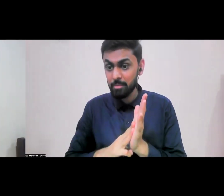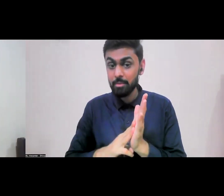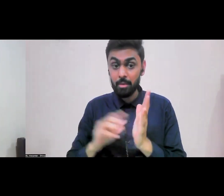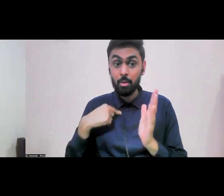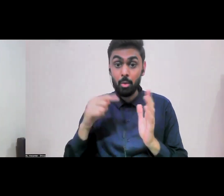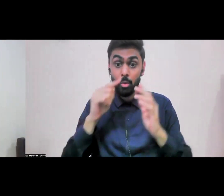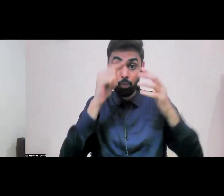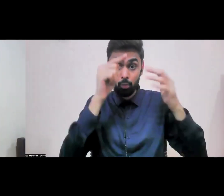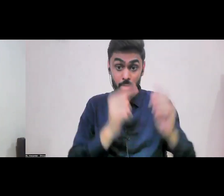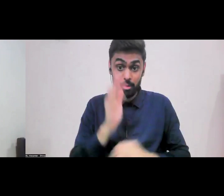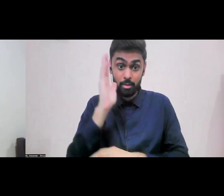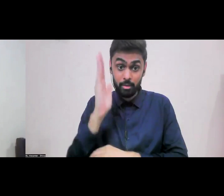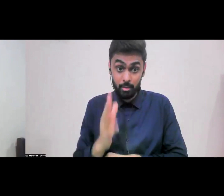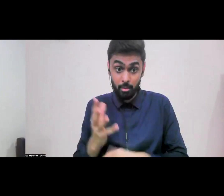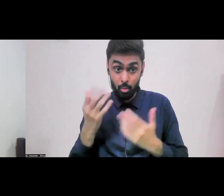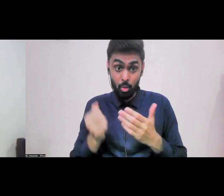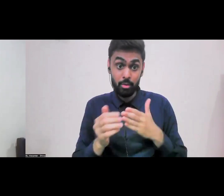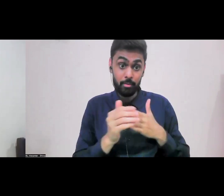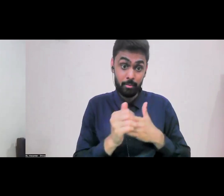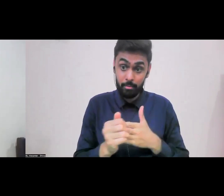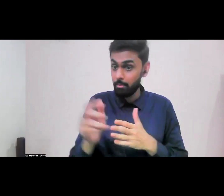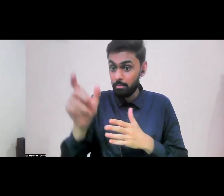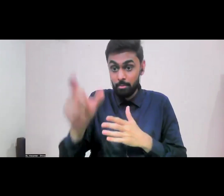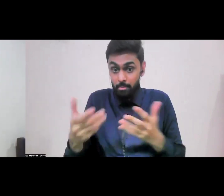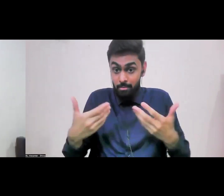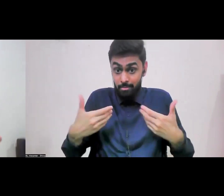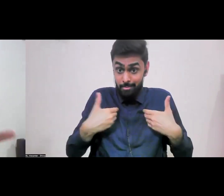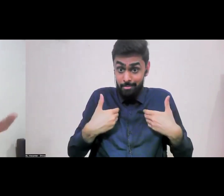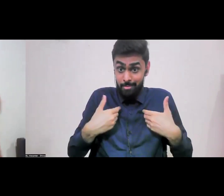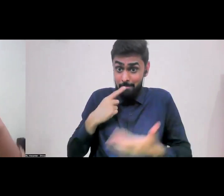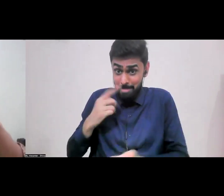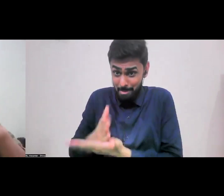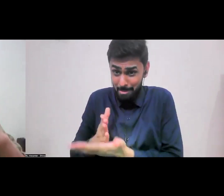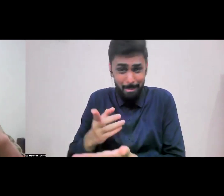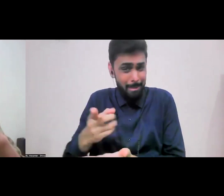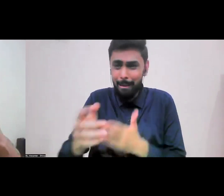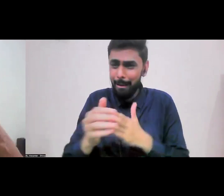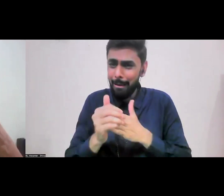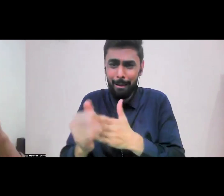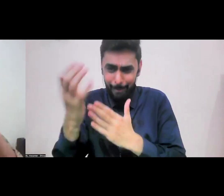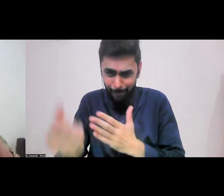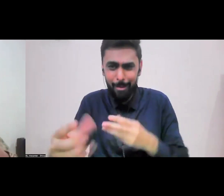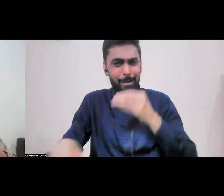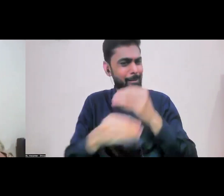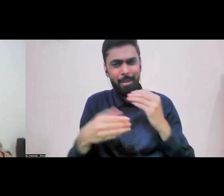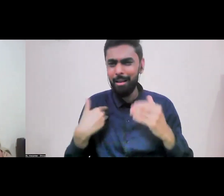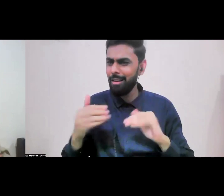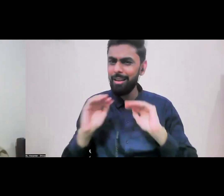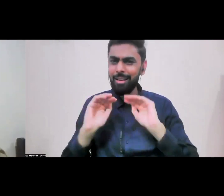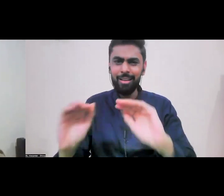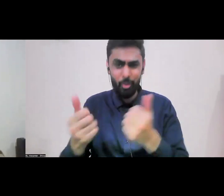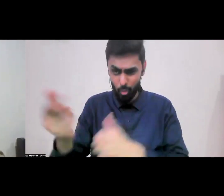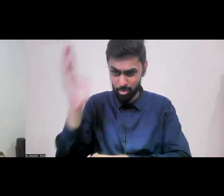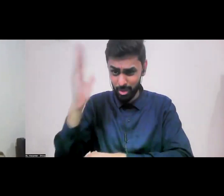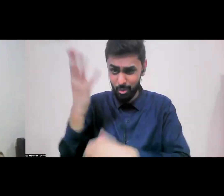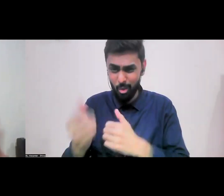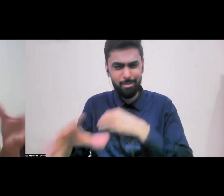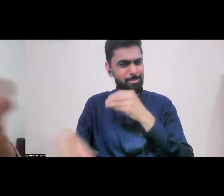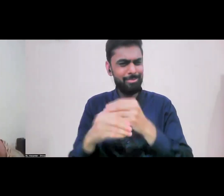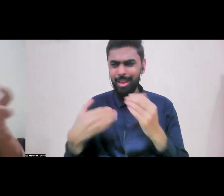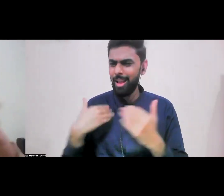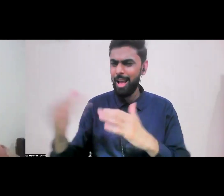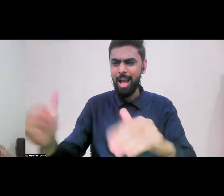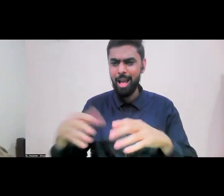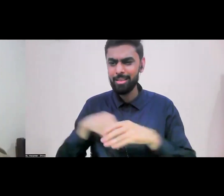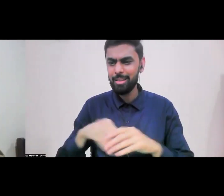you wanting to lead? You don't need our permission to lead anything, by the way. It's only if you want to, you want to have a session, a working meeting, and